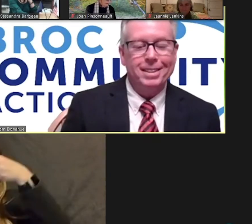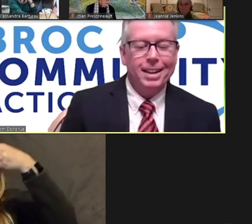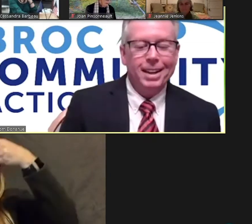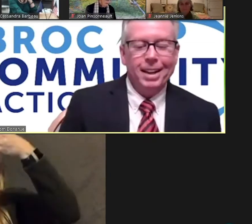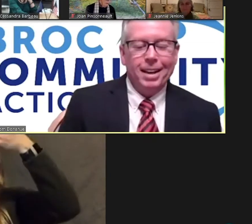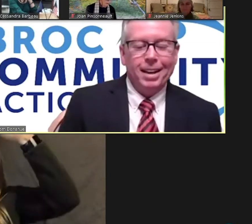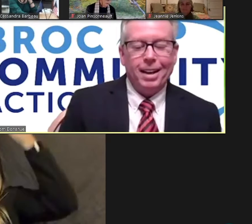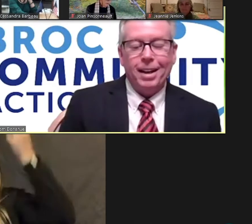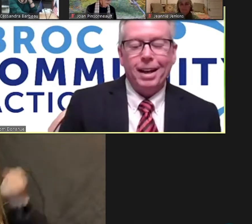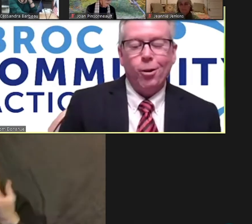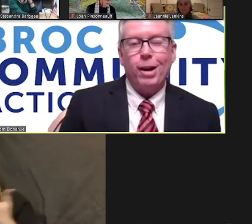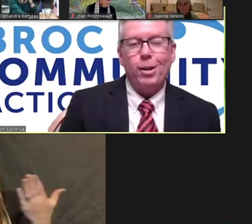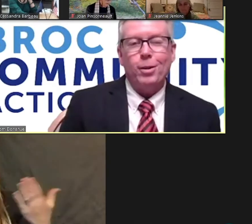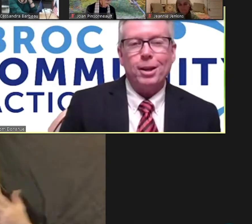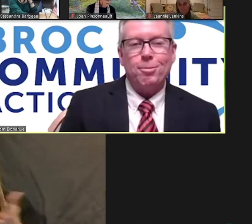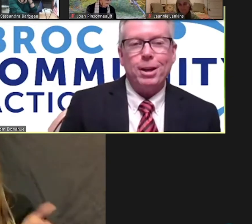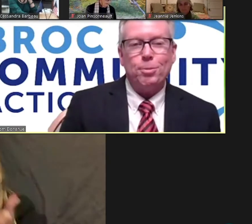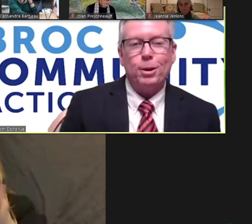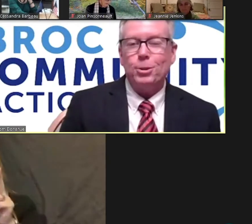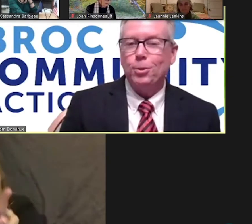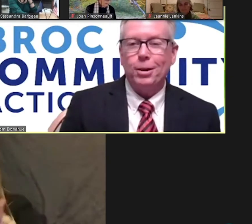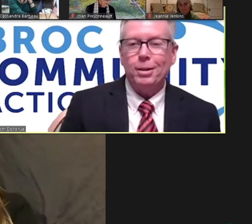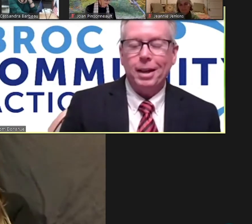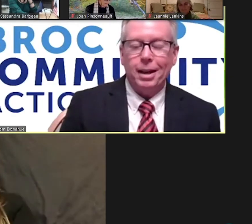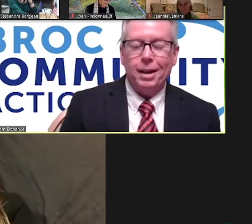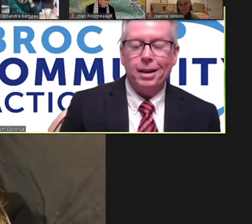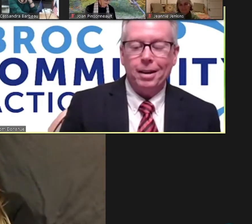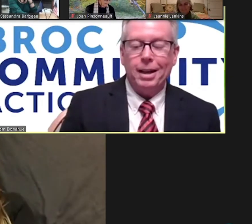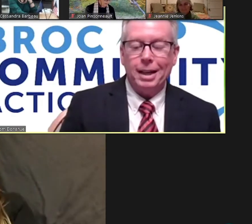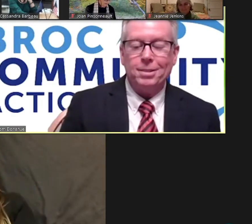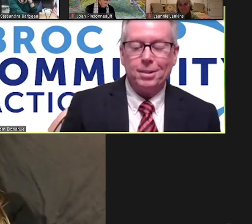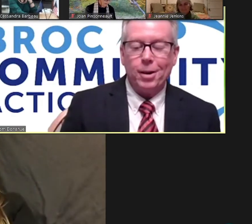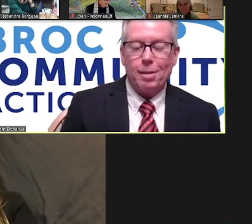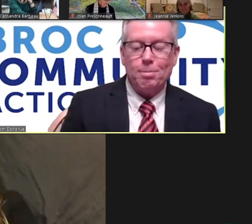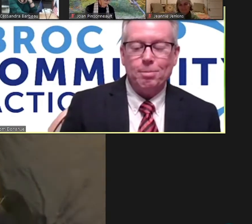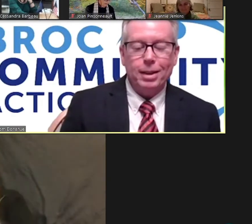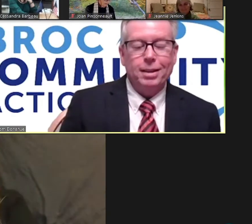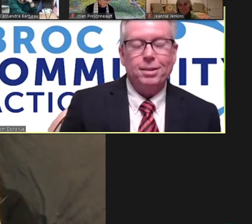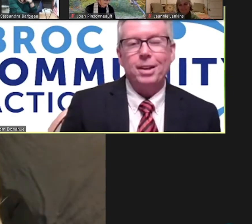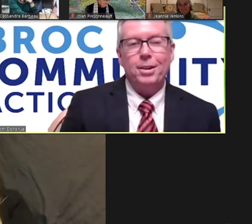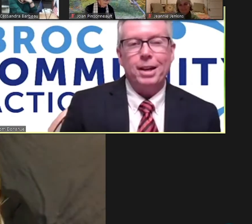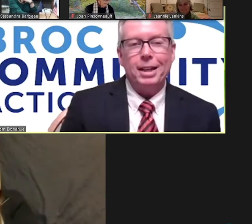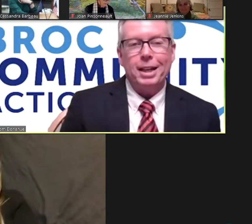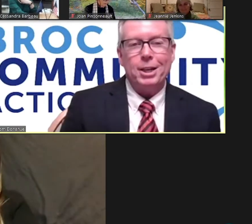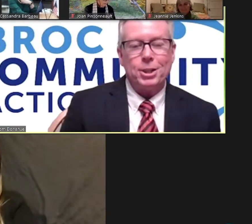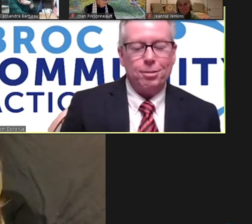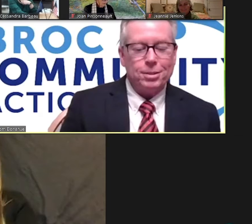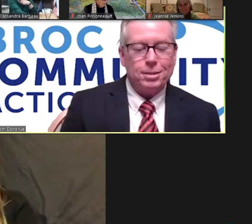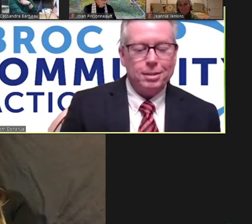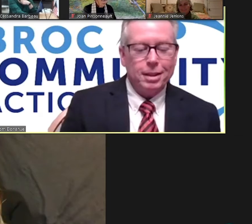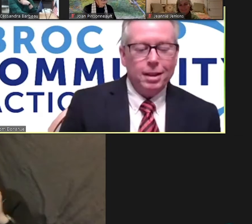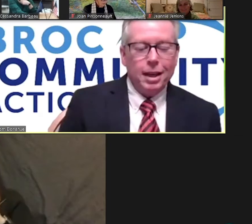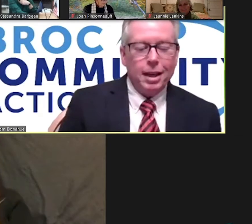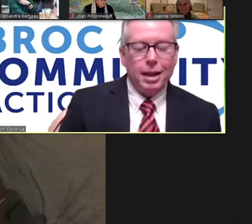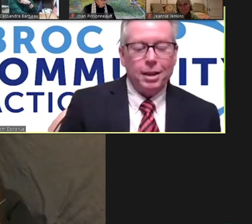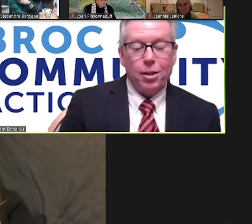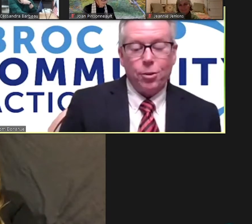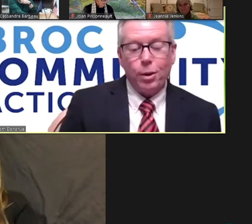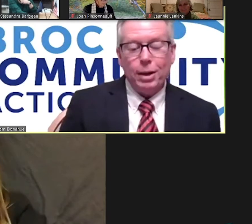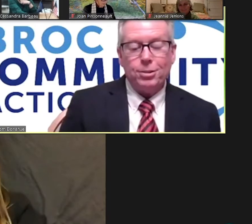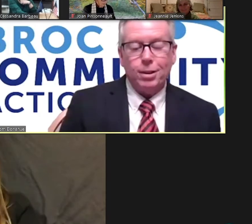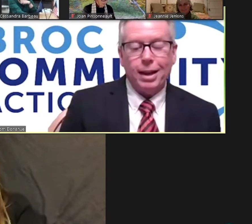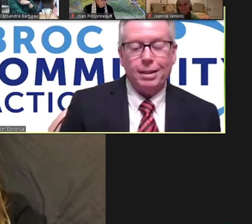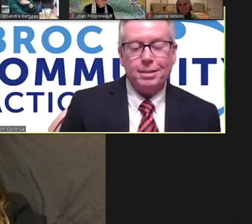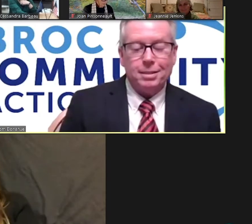brock.org or follow us on Facebook, Twitter, and Instagram to see our daily initiatives.